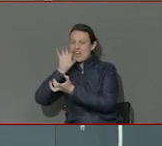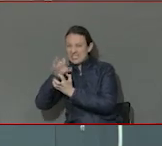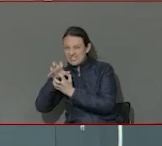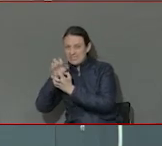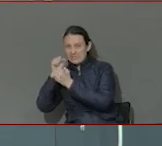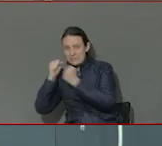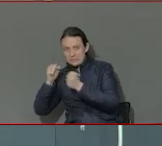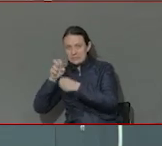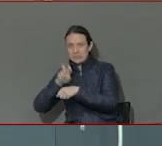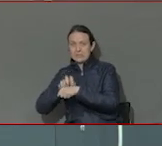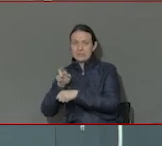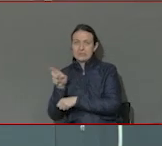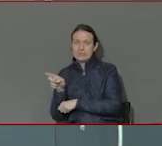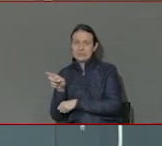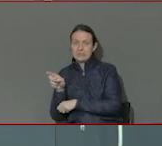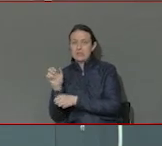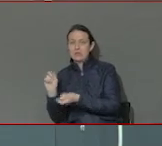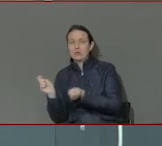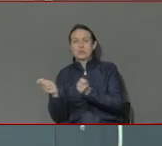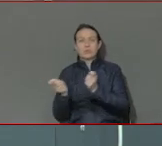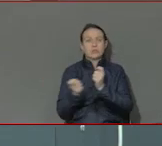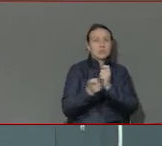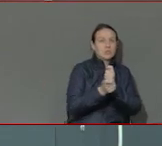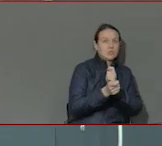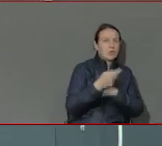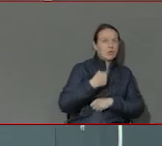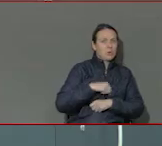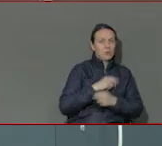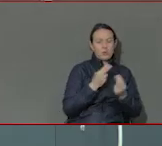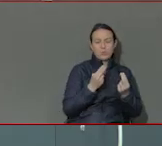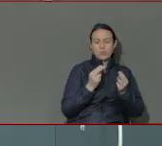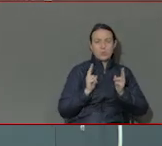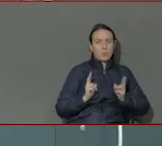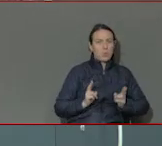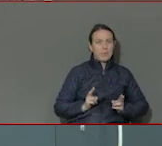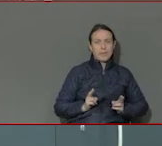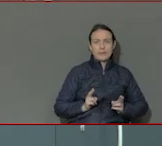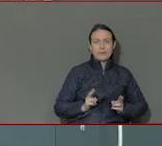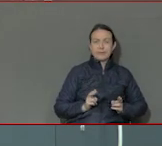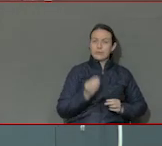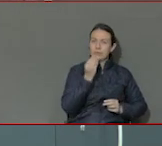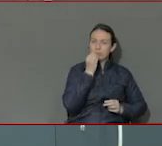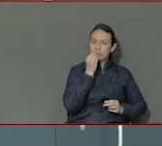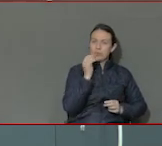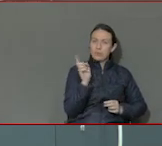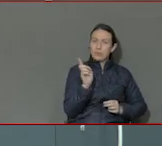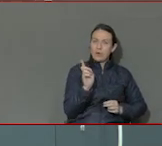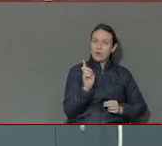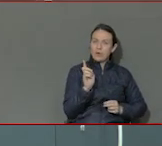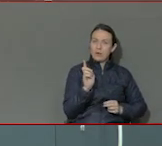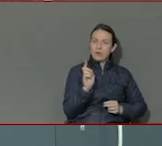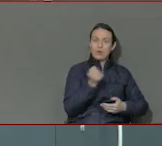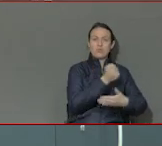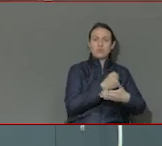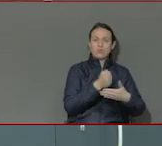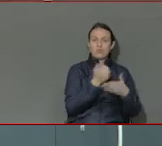biting force. The change was what? As modern humans now, we eat the food that is